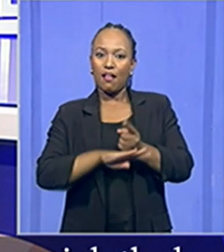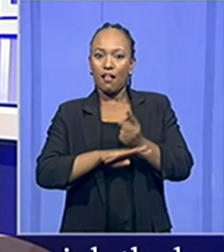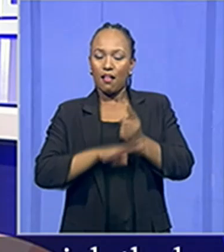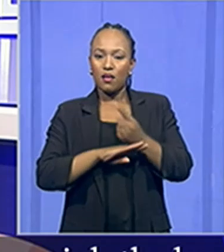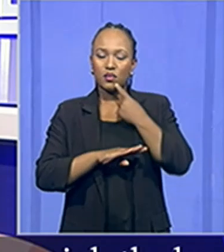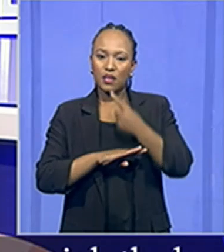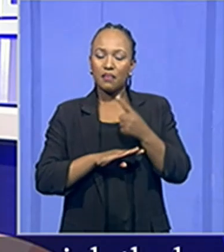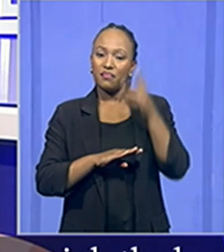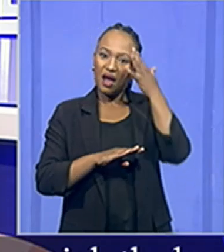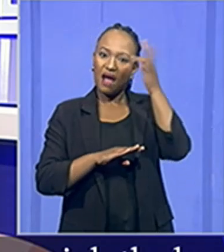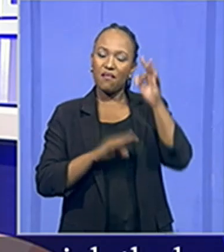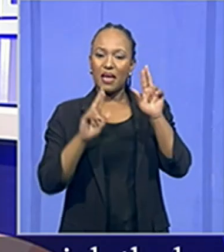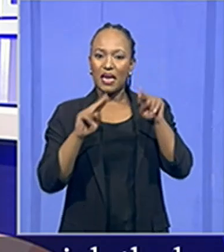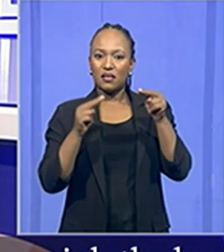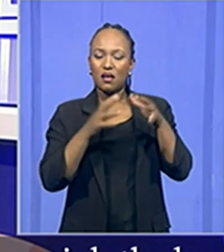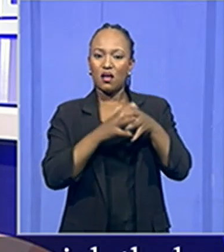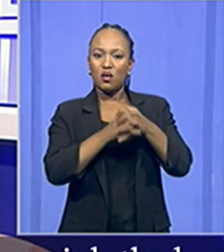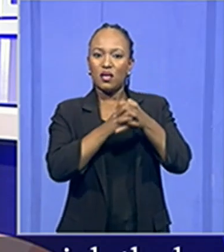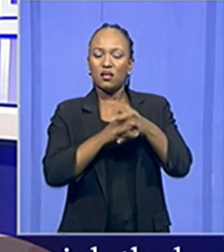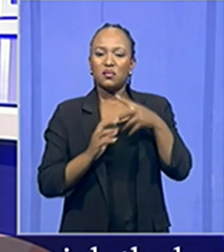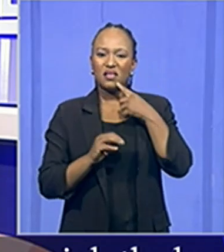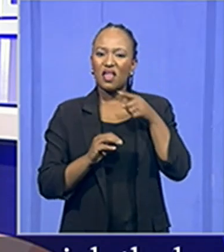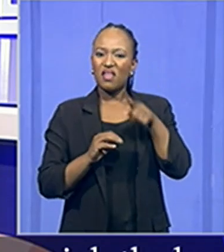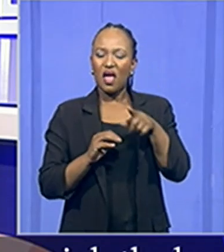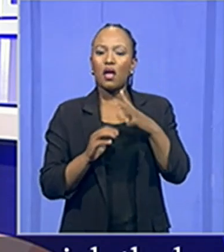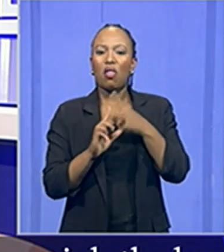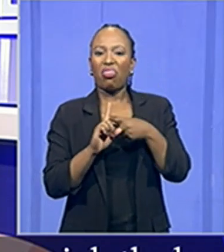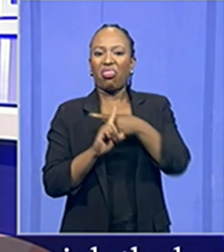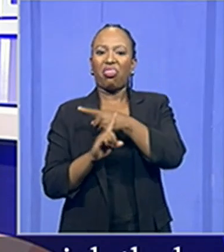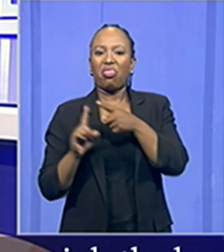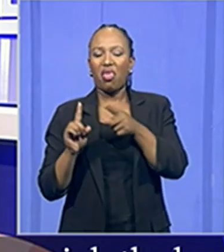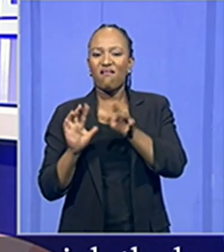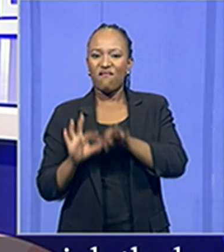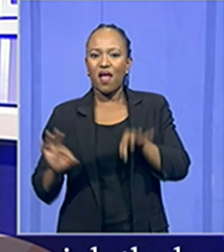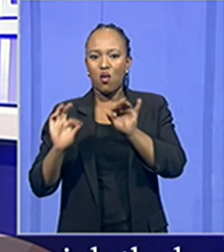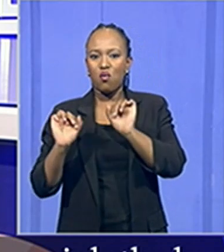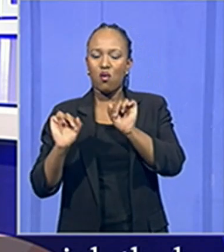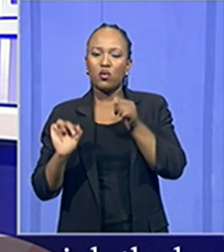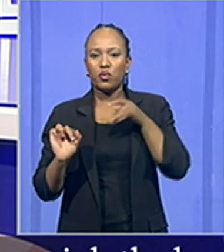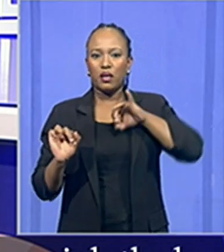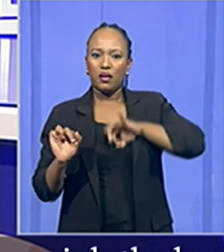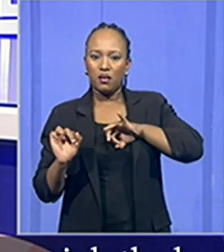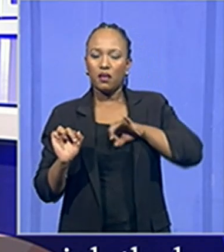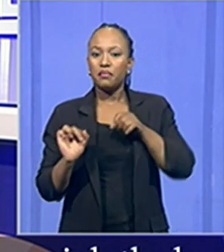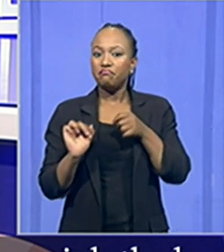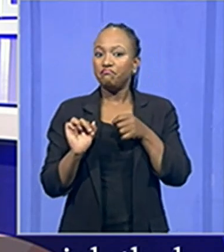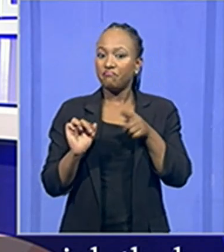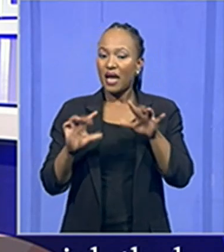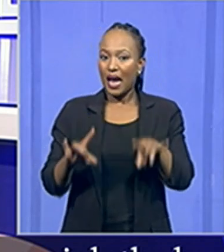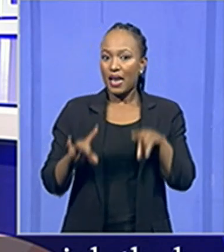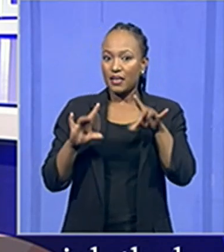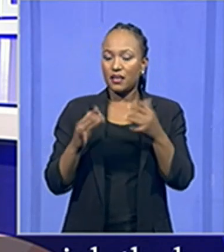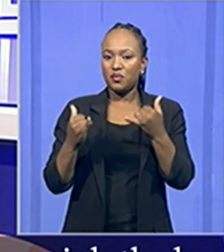bosetšhaba ka la gore ke majelathoko. Nakong ya ge fa polelo pele ga diketekete tša maloko a mokgatlo ka Khayelitsha, mopresidente